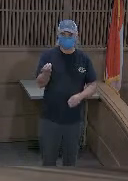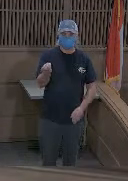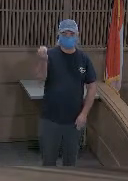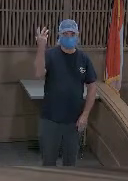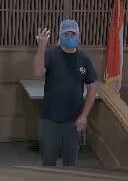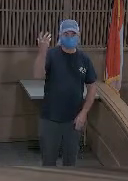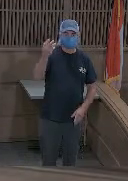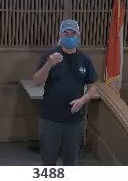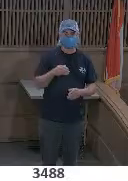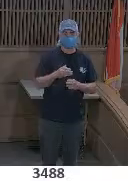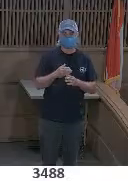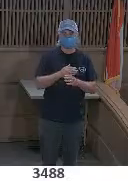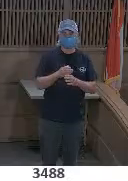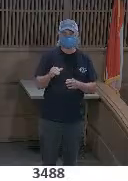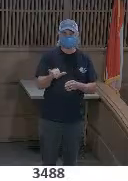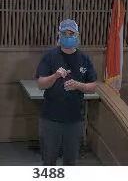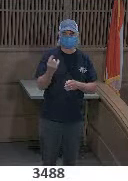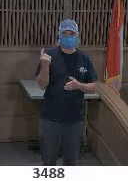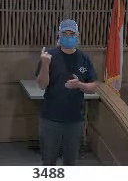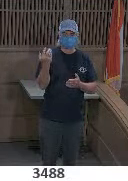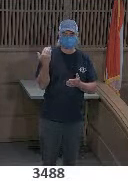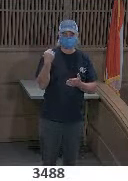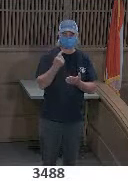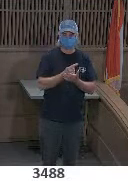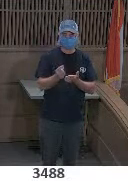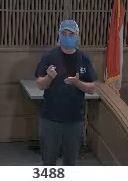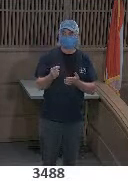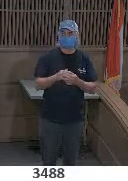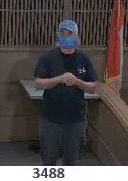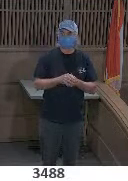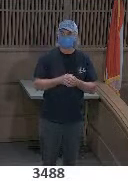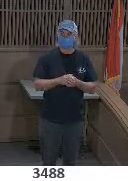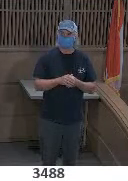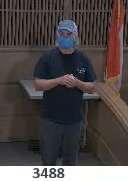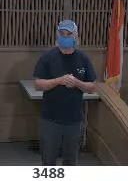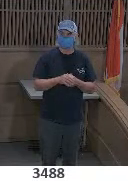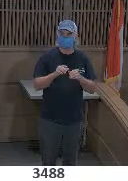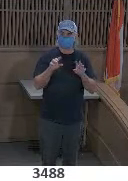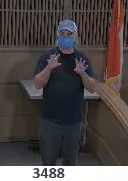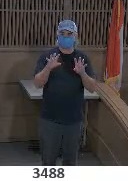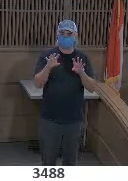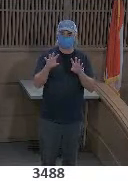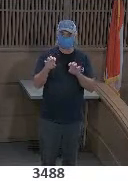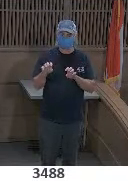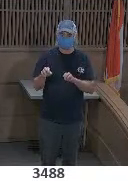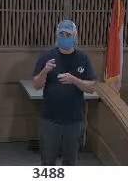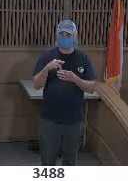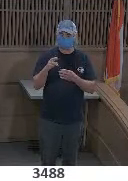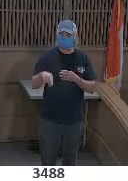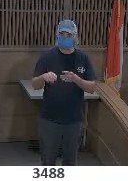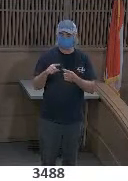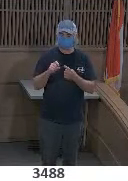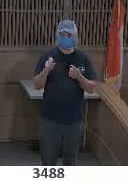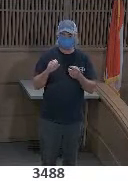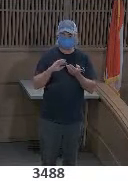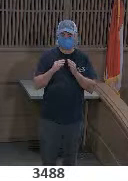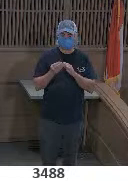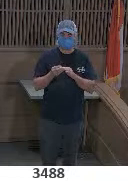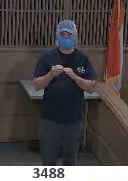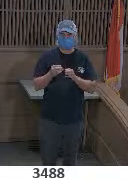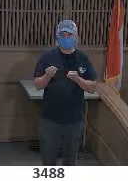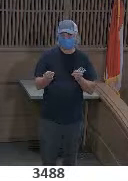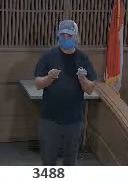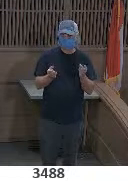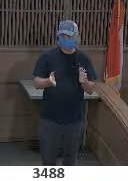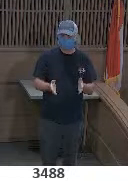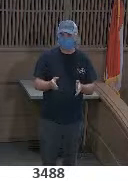I'll share them with you like we did last week. These testing results come from our city manager. And